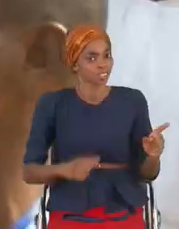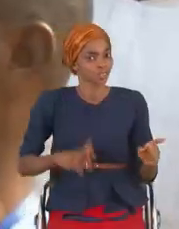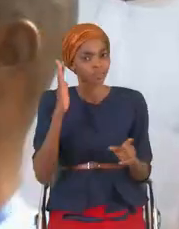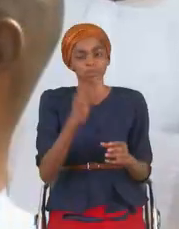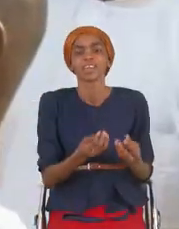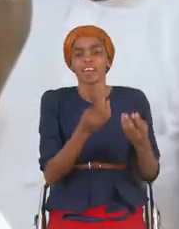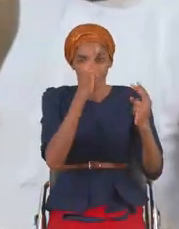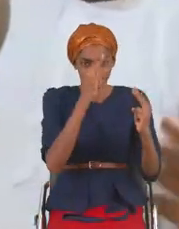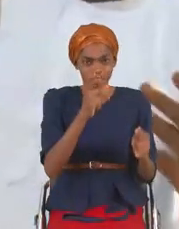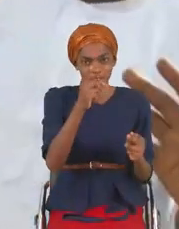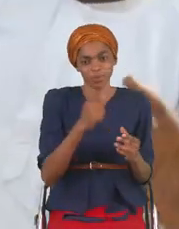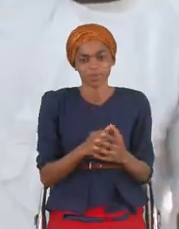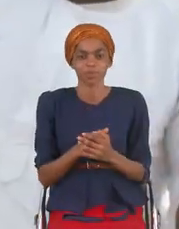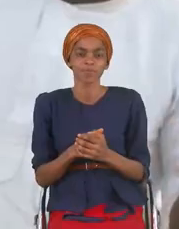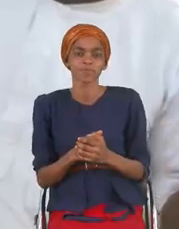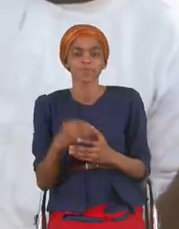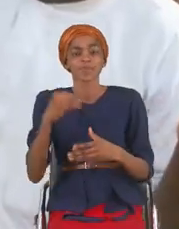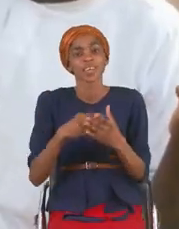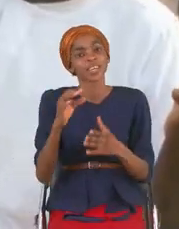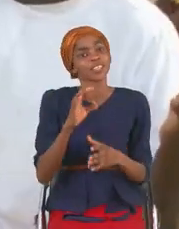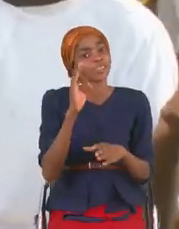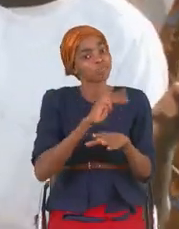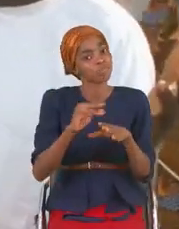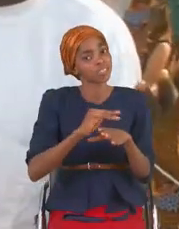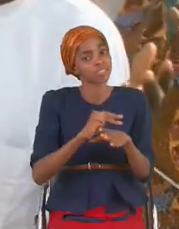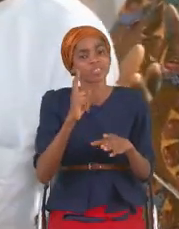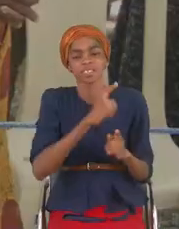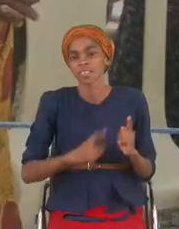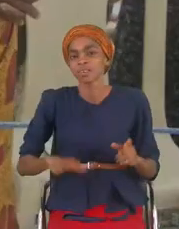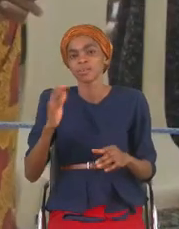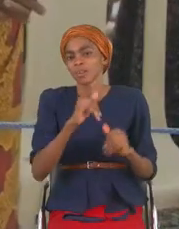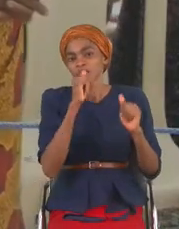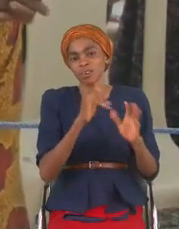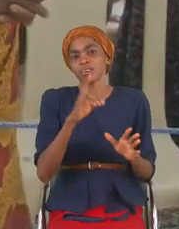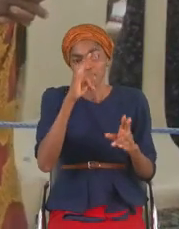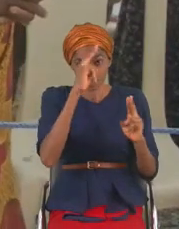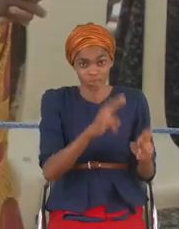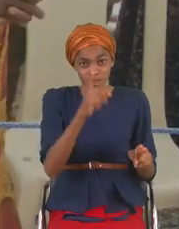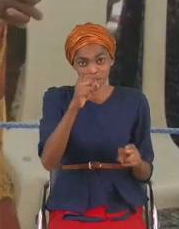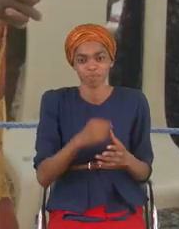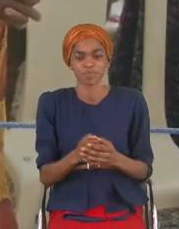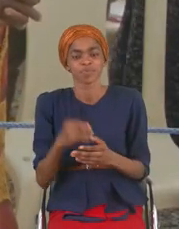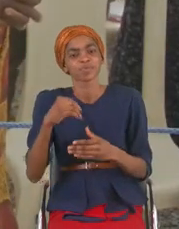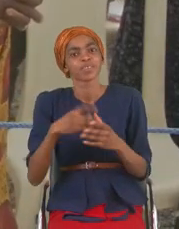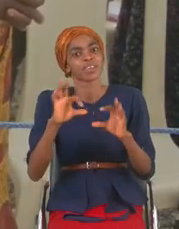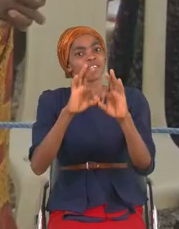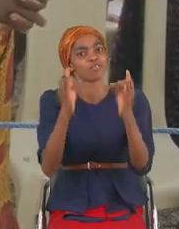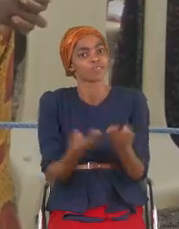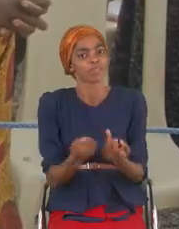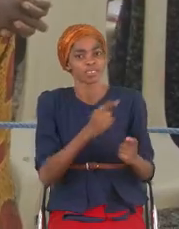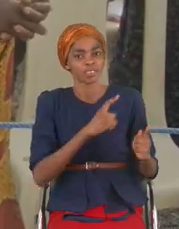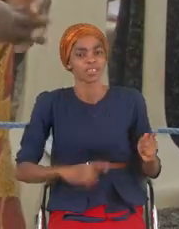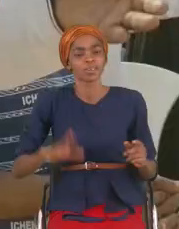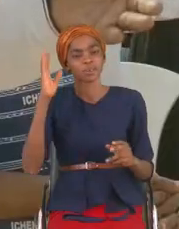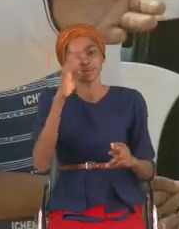you. Amen. In your ministry, the Lord will honor you. Amen. In your family, the Lord